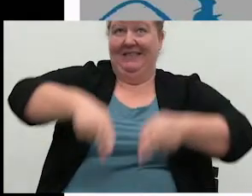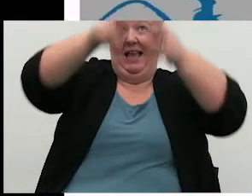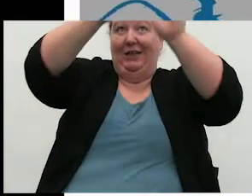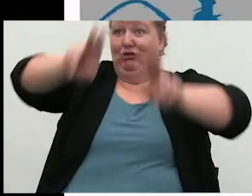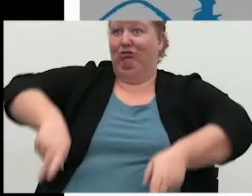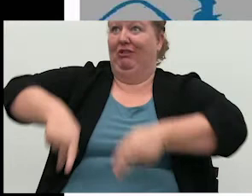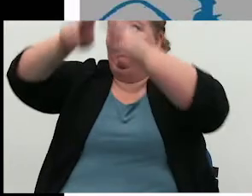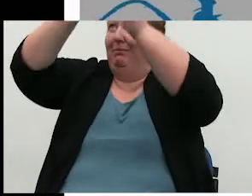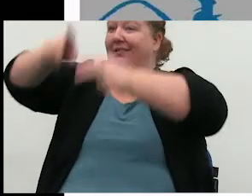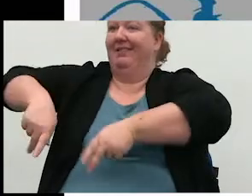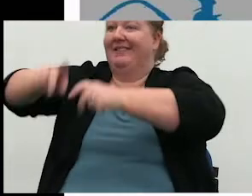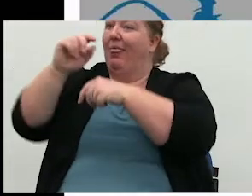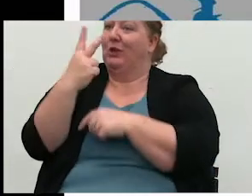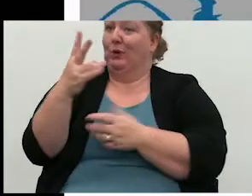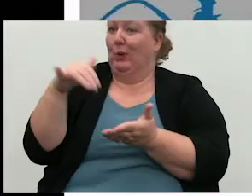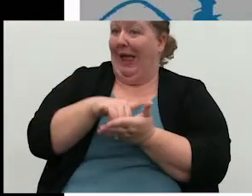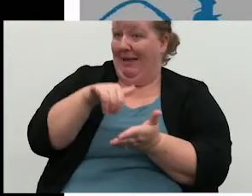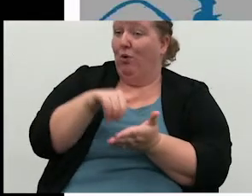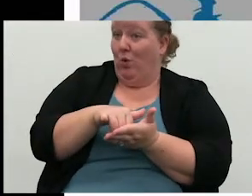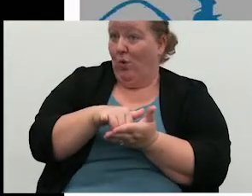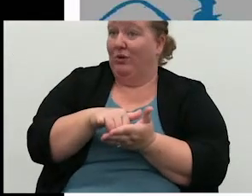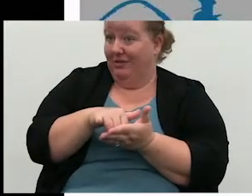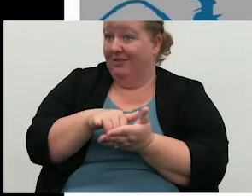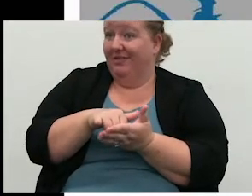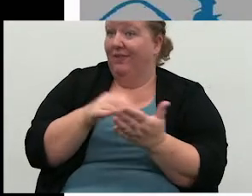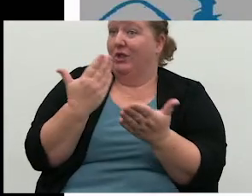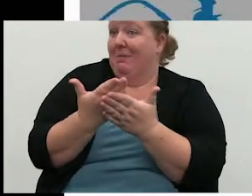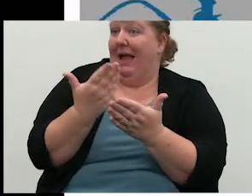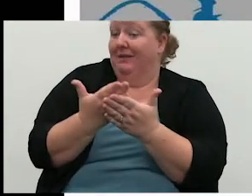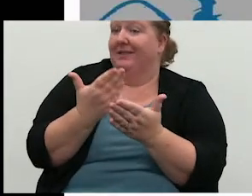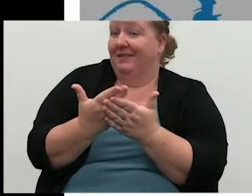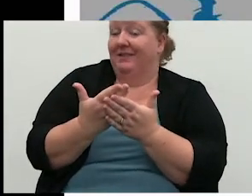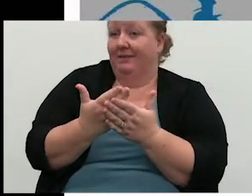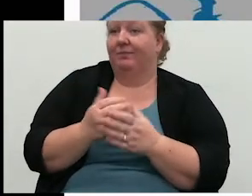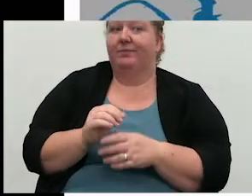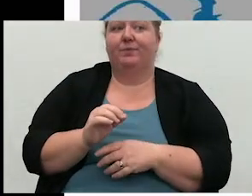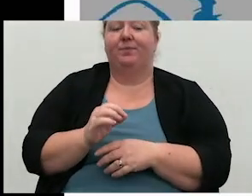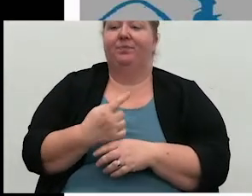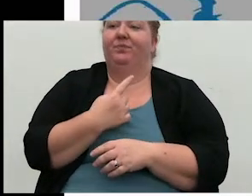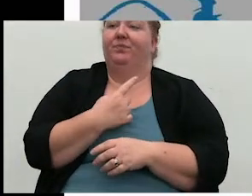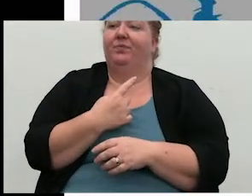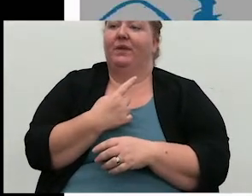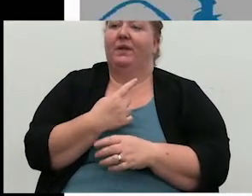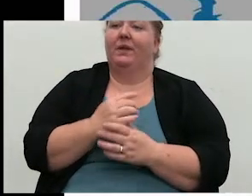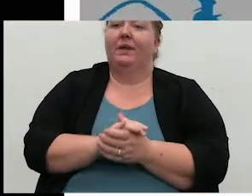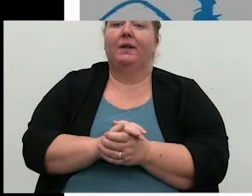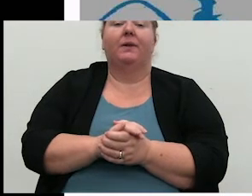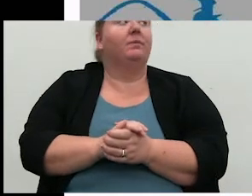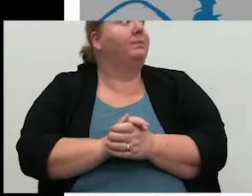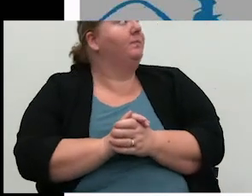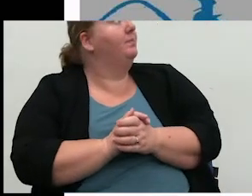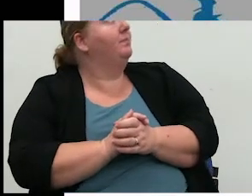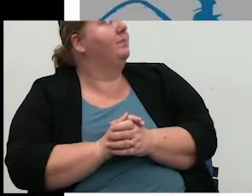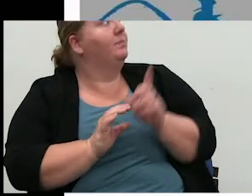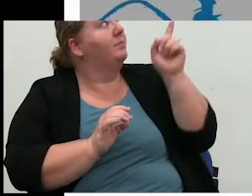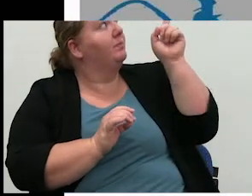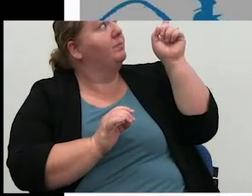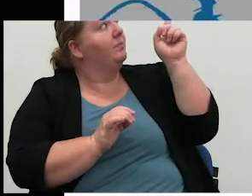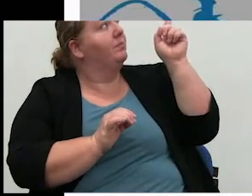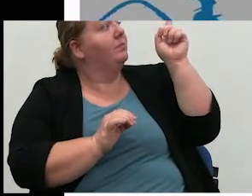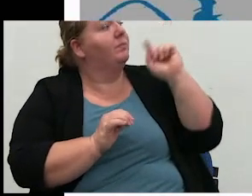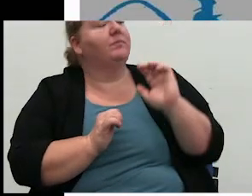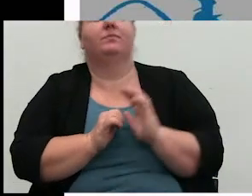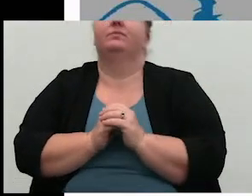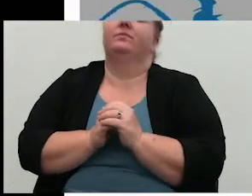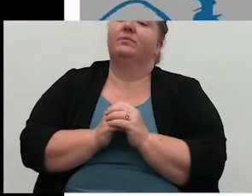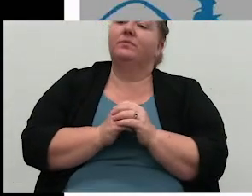two airports where you get these peaks of demand. The person that did that is Andrew James Swoboda. I was trying to